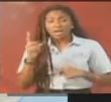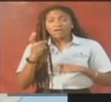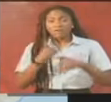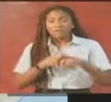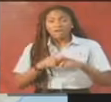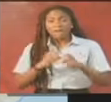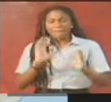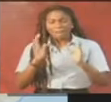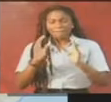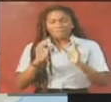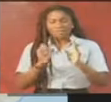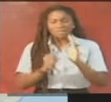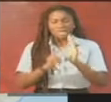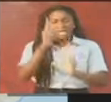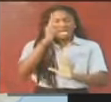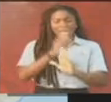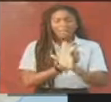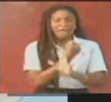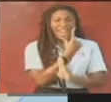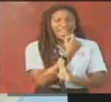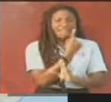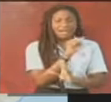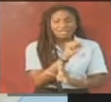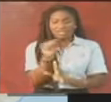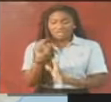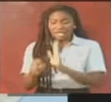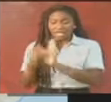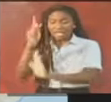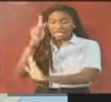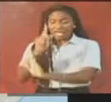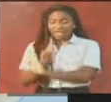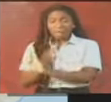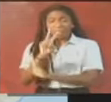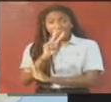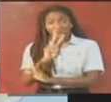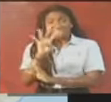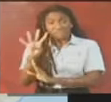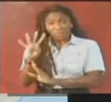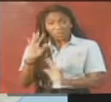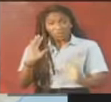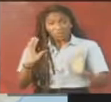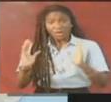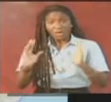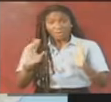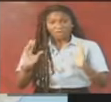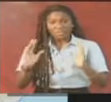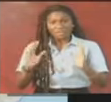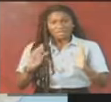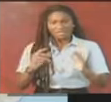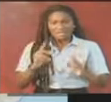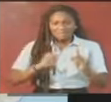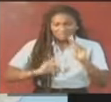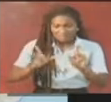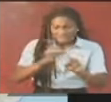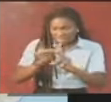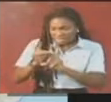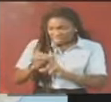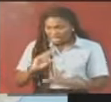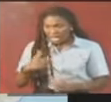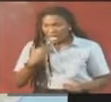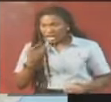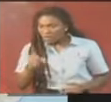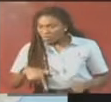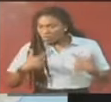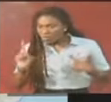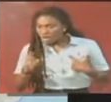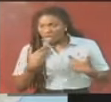period 11th of April to the 24th of April, 2021, I will point out at this point in time that epidemiological